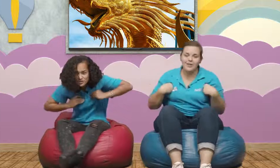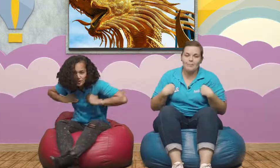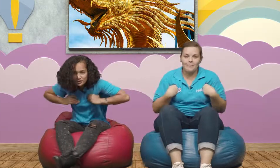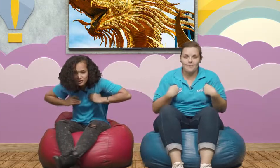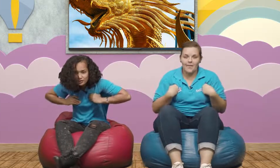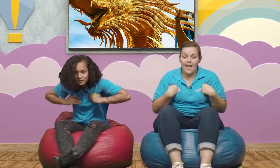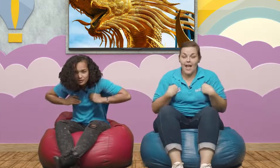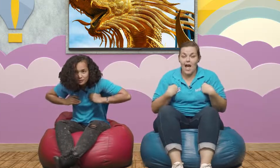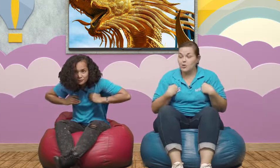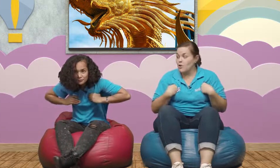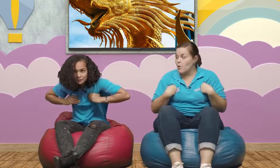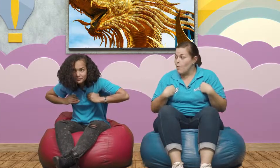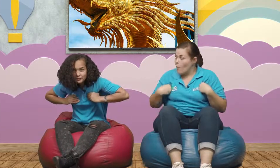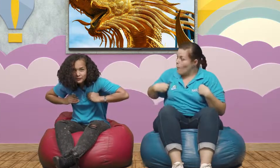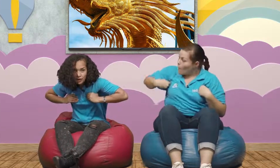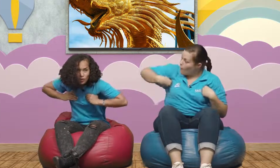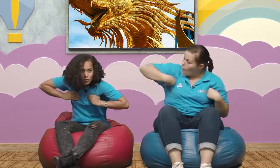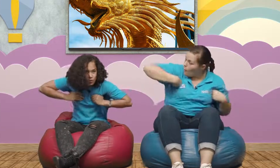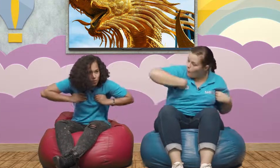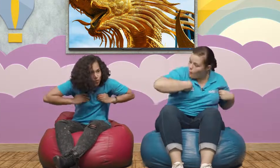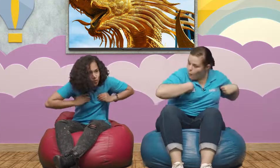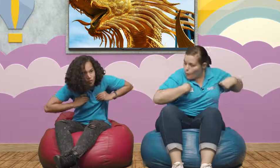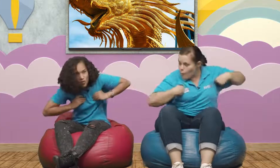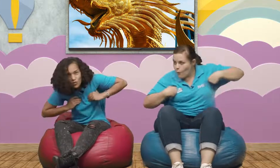And stop. And slow-mo.